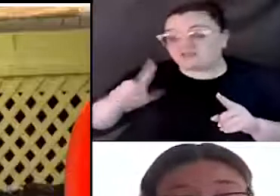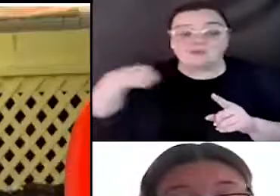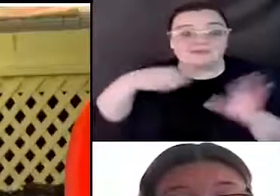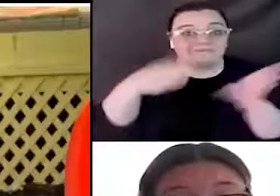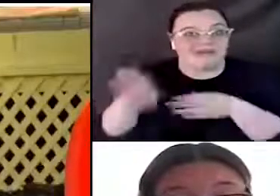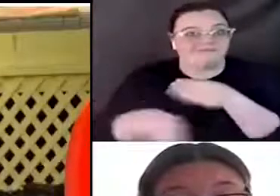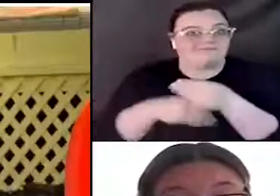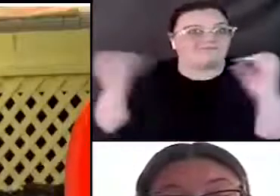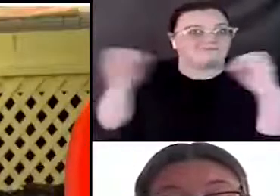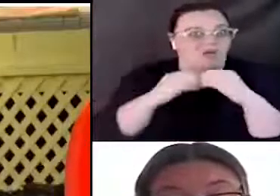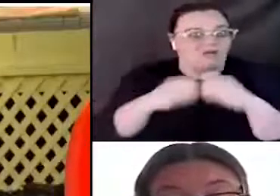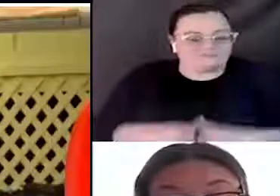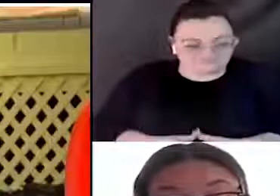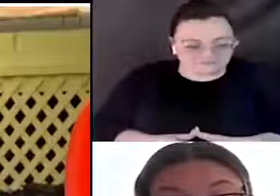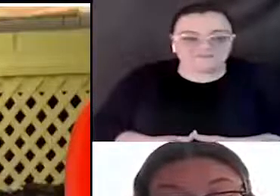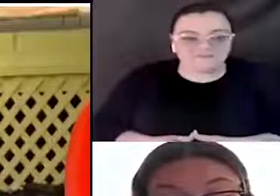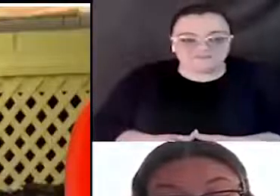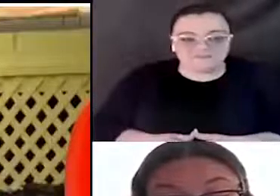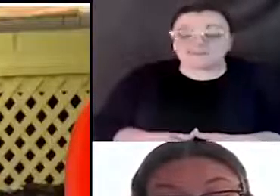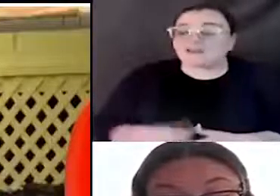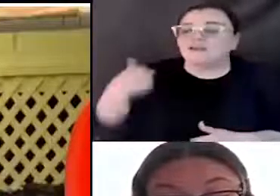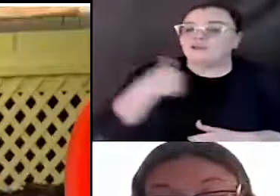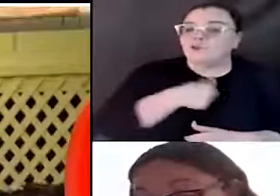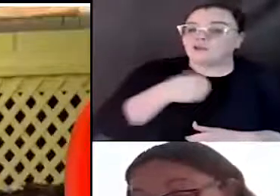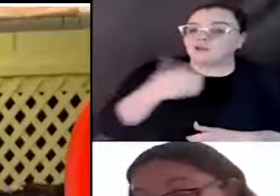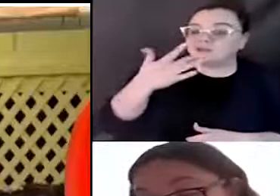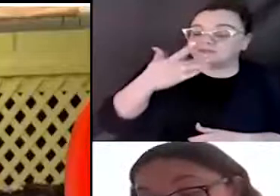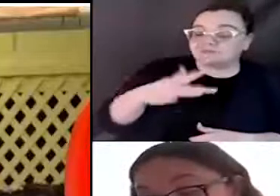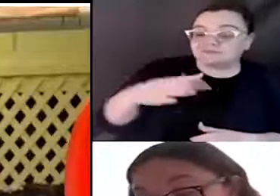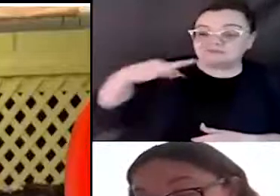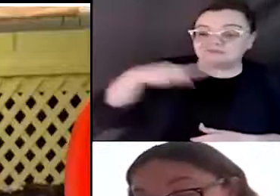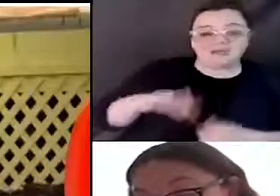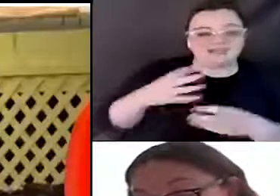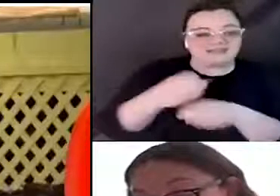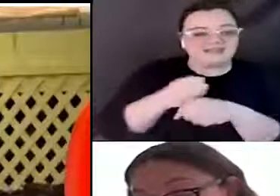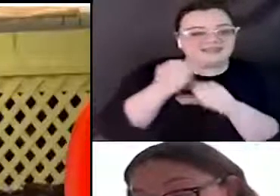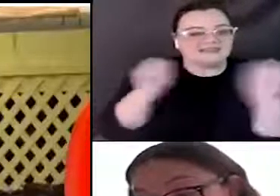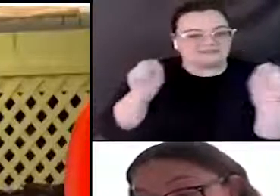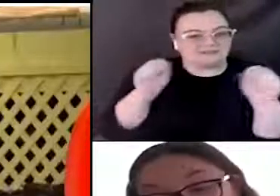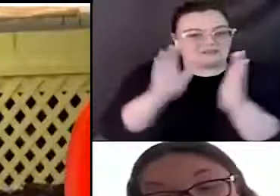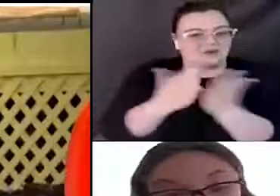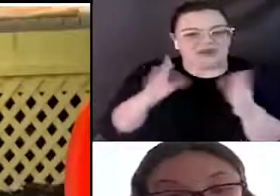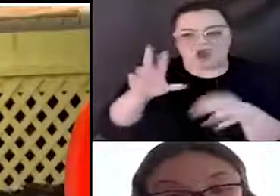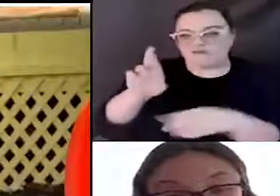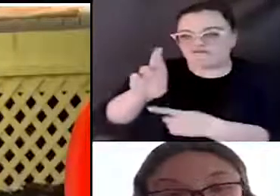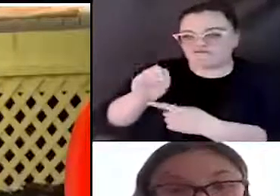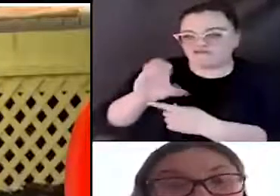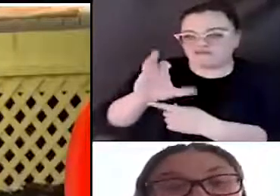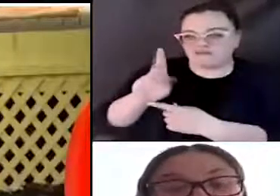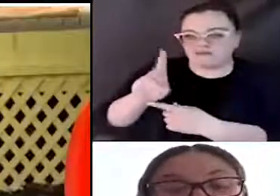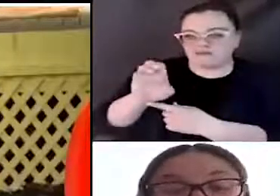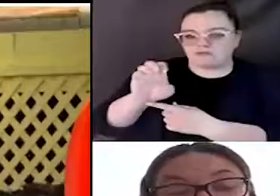We were so blessed to get safety books, the Rockets Earthquake Safety Activity books. As you can